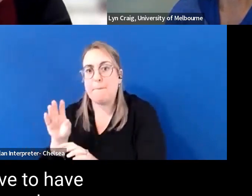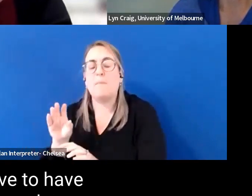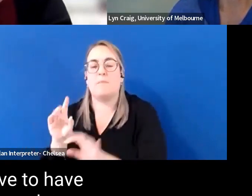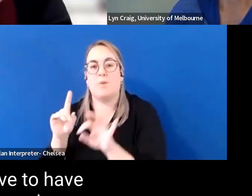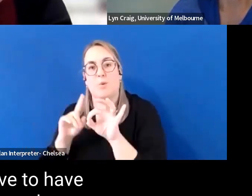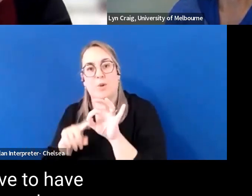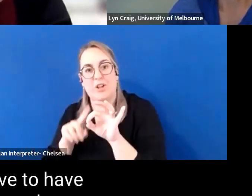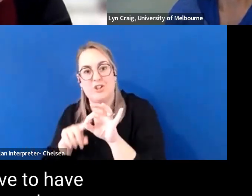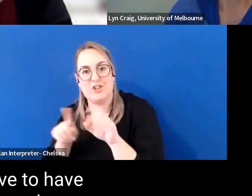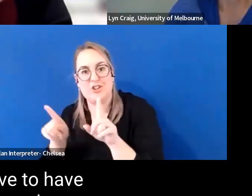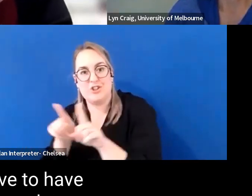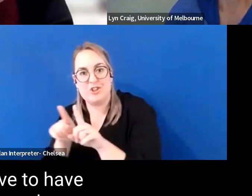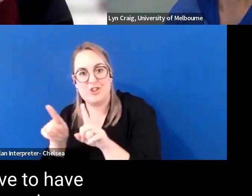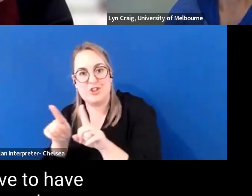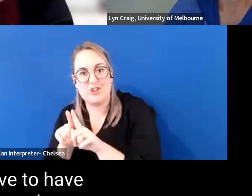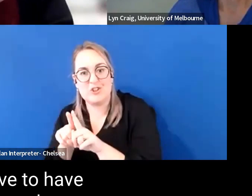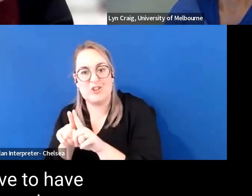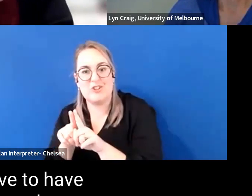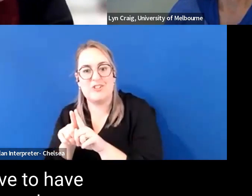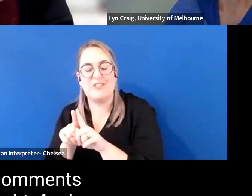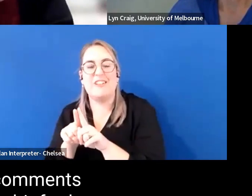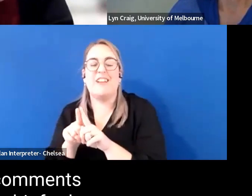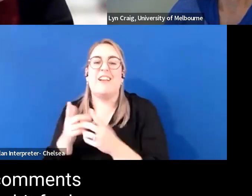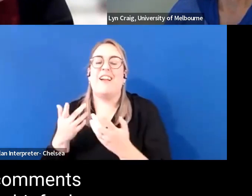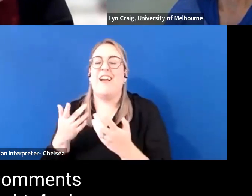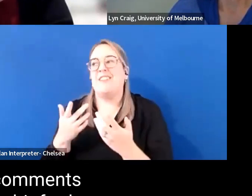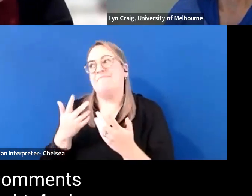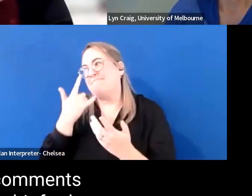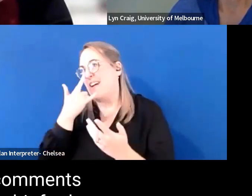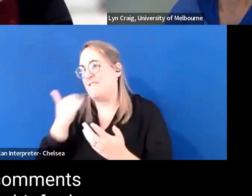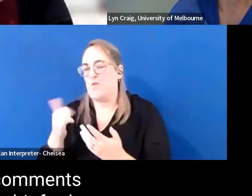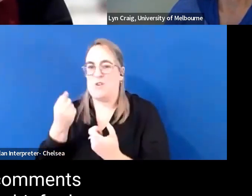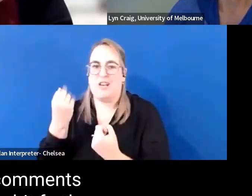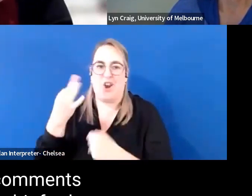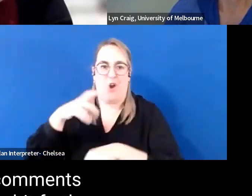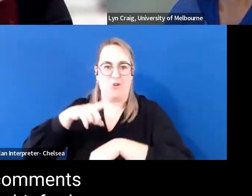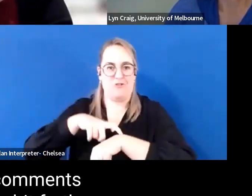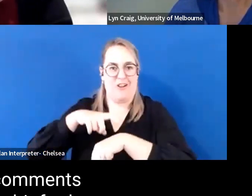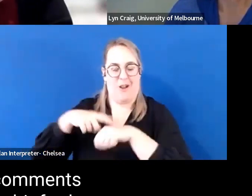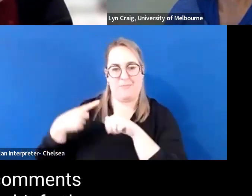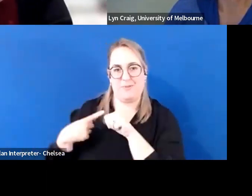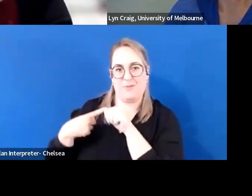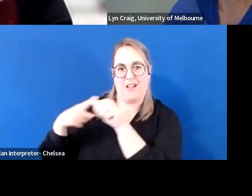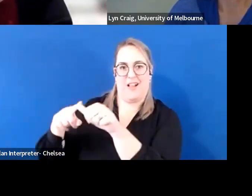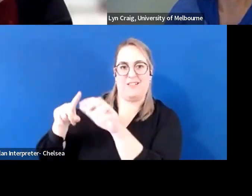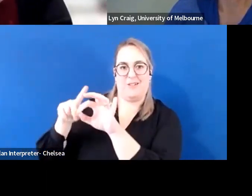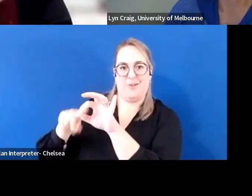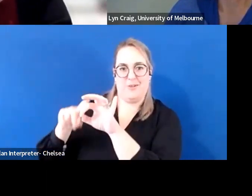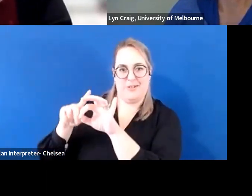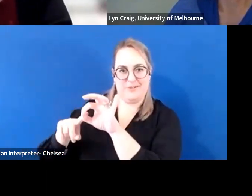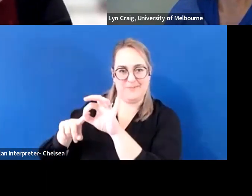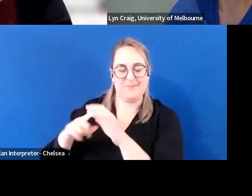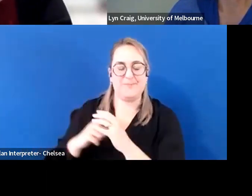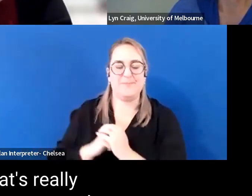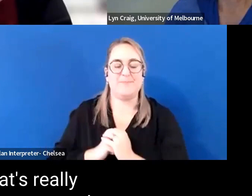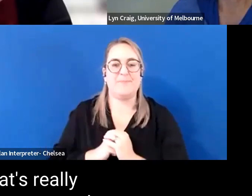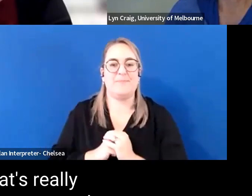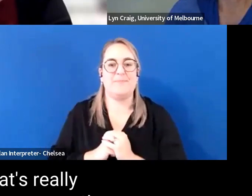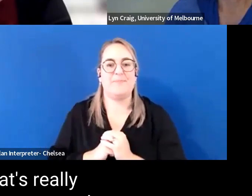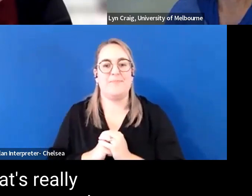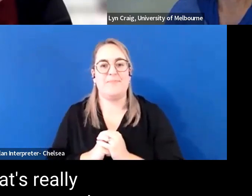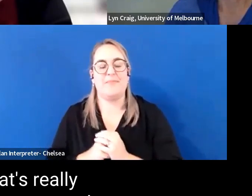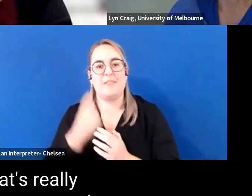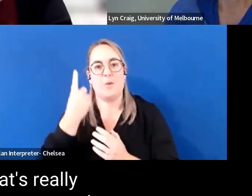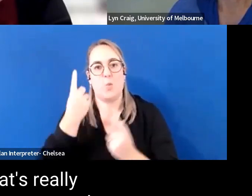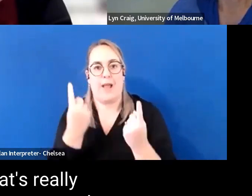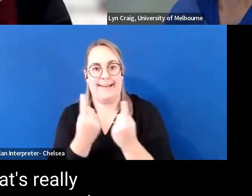and would love to have had time to explore all of those comments and questions a bit further. One thing that's